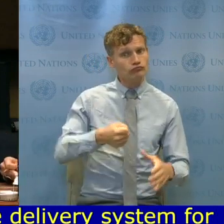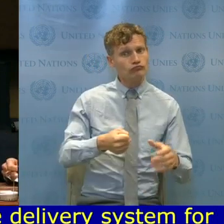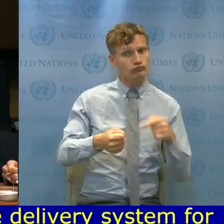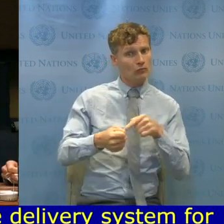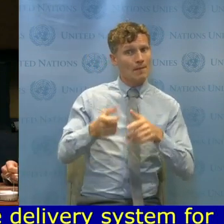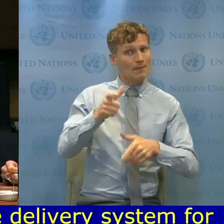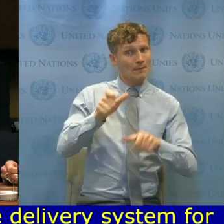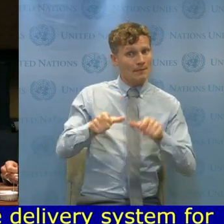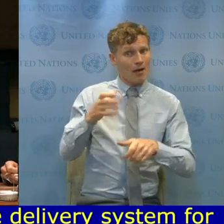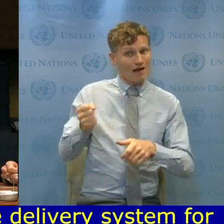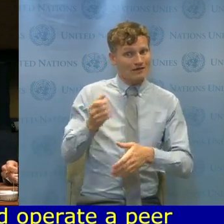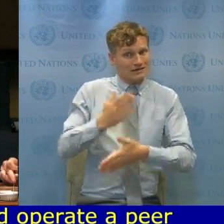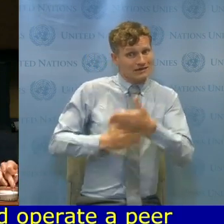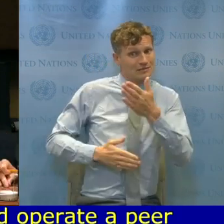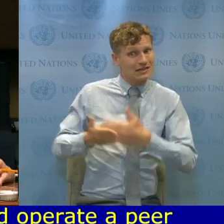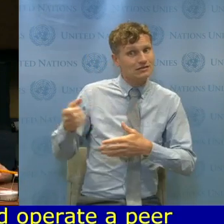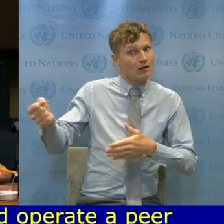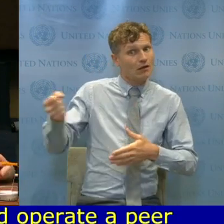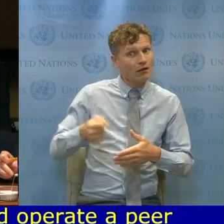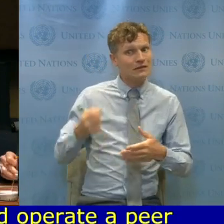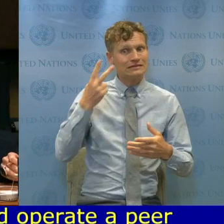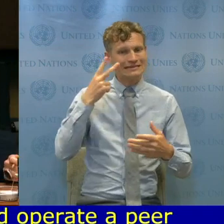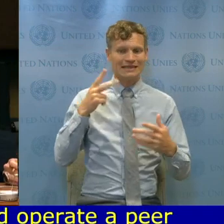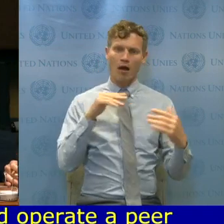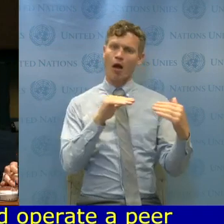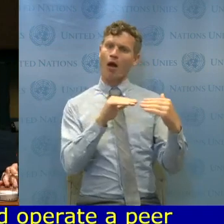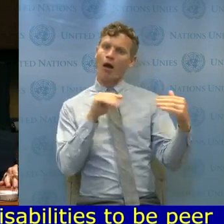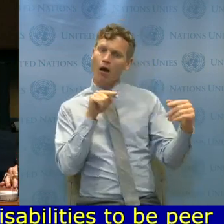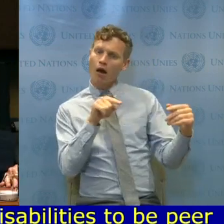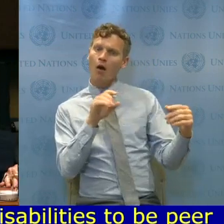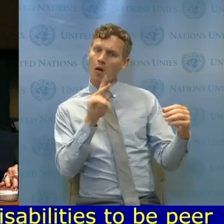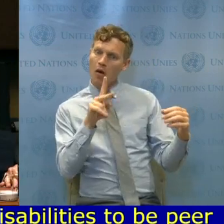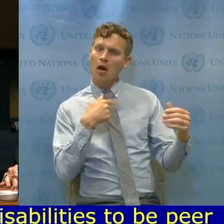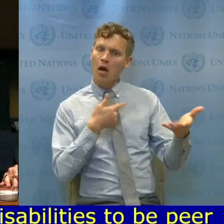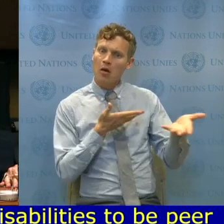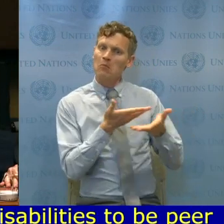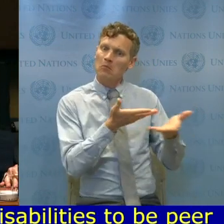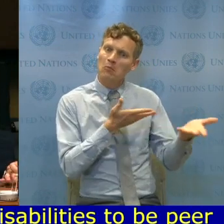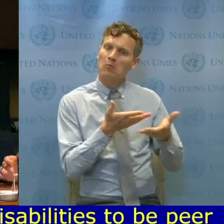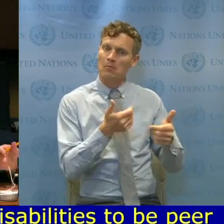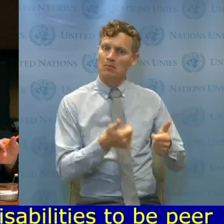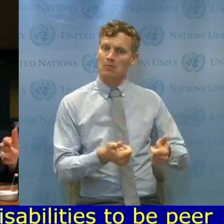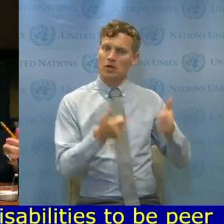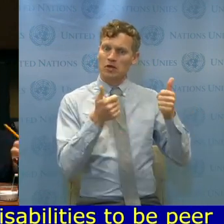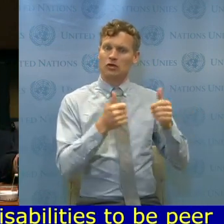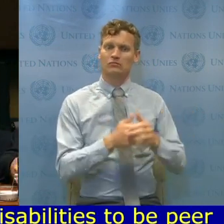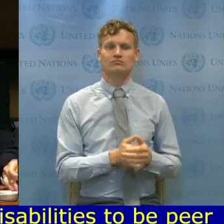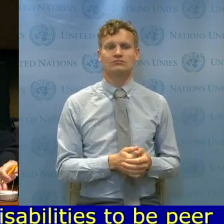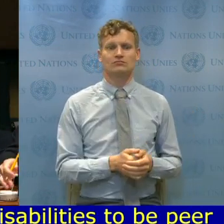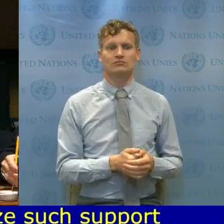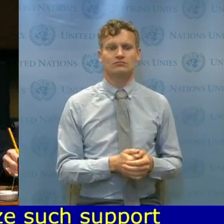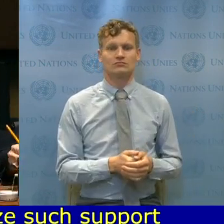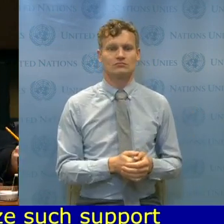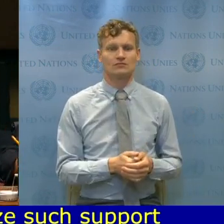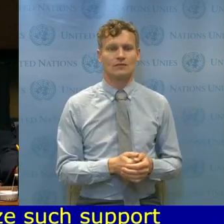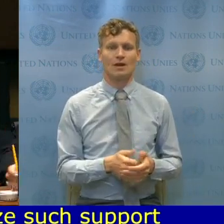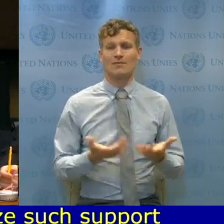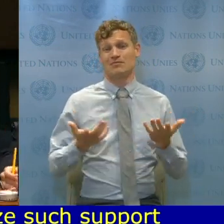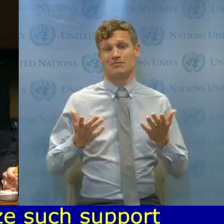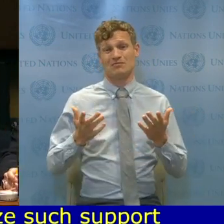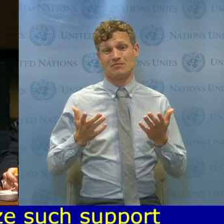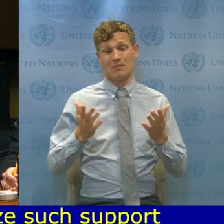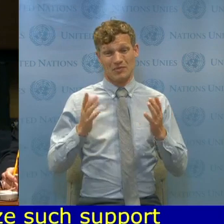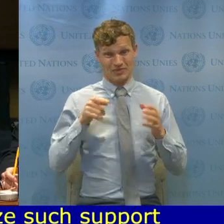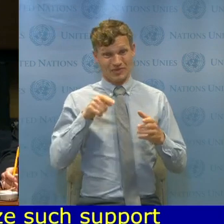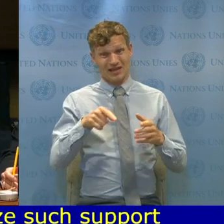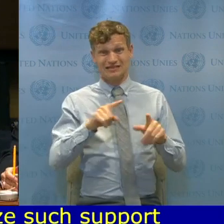programs, the national and local governments must increase financial support. For example, there's a need to expand wages subsidies